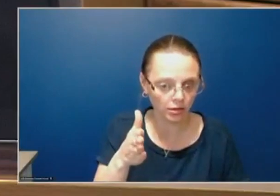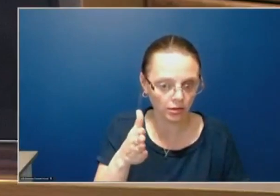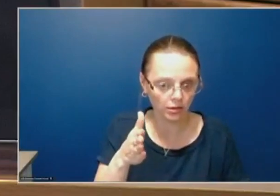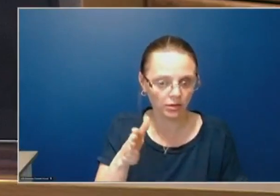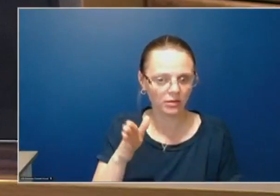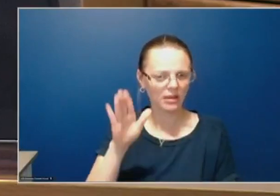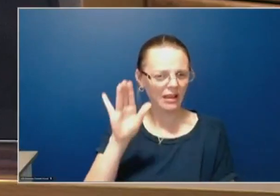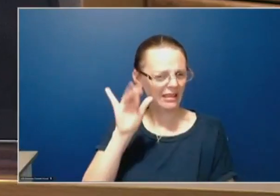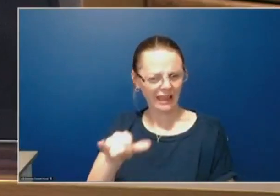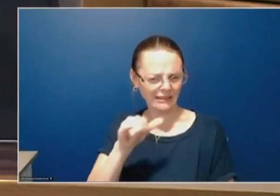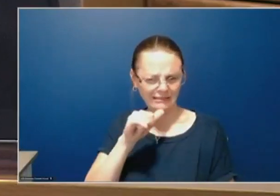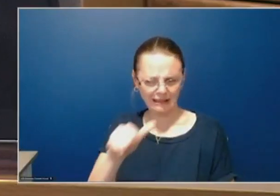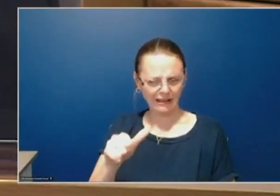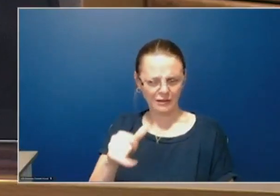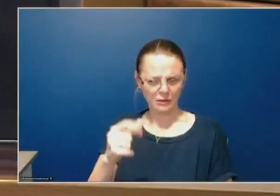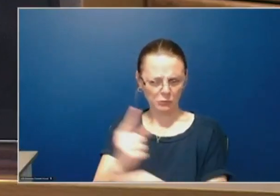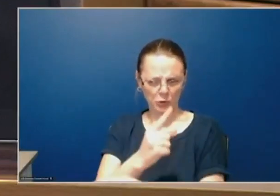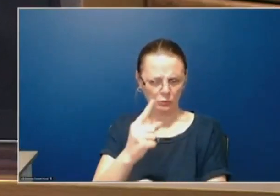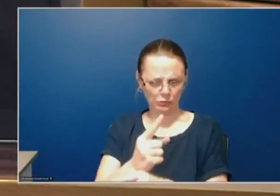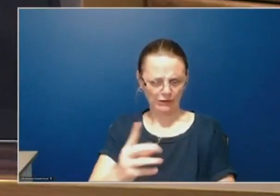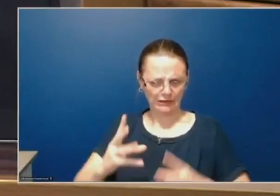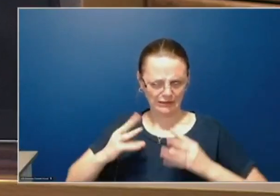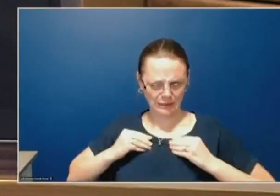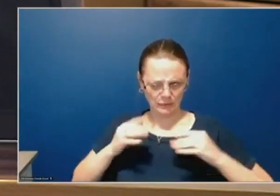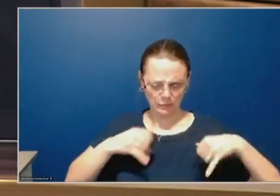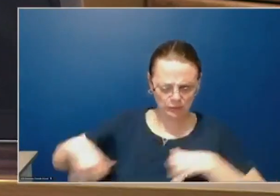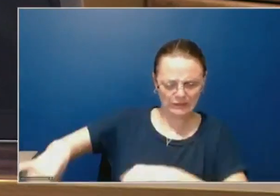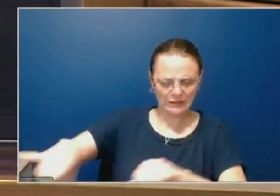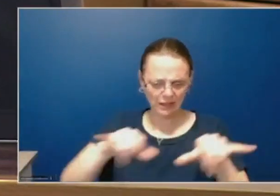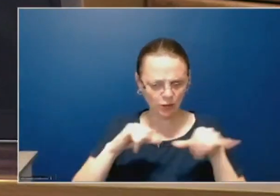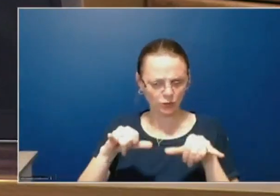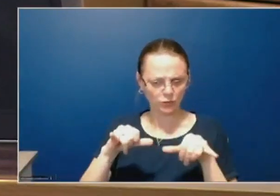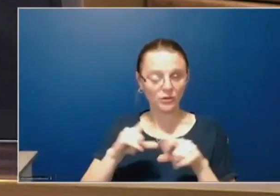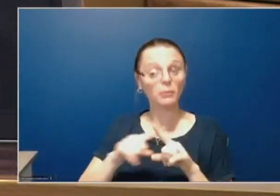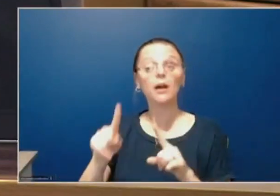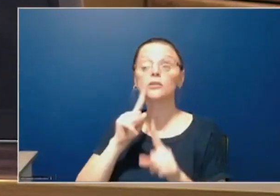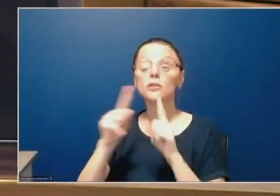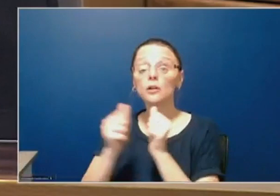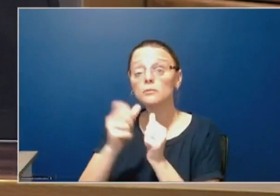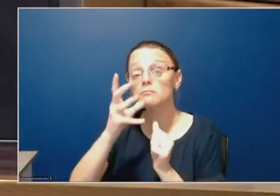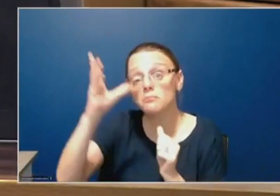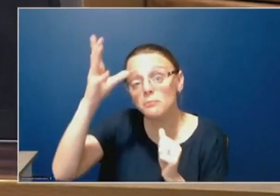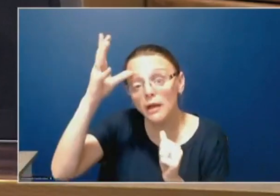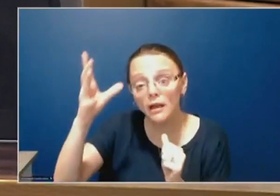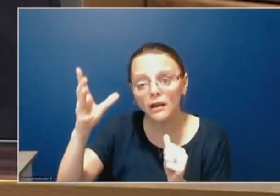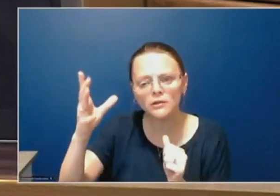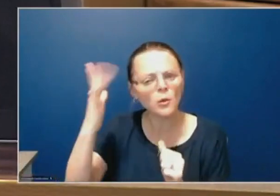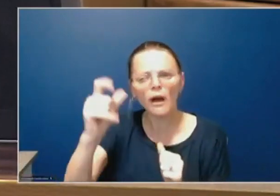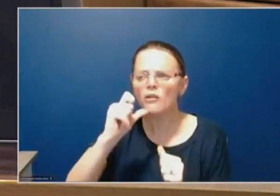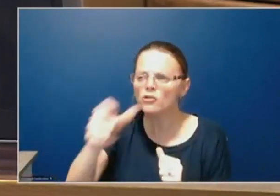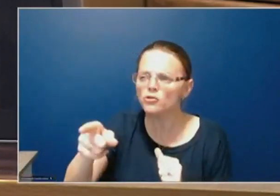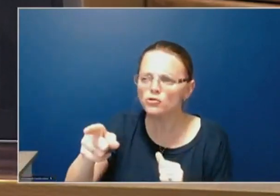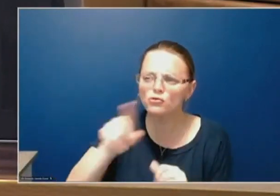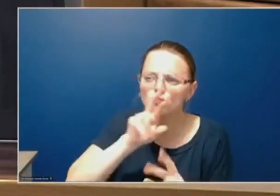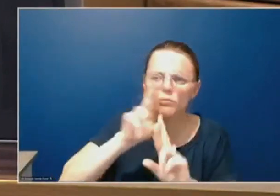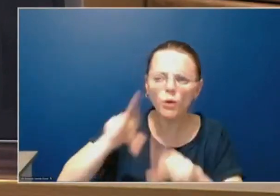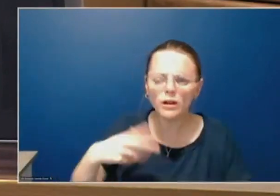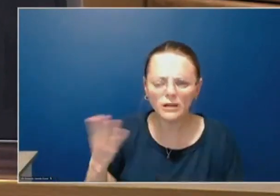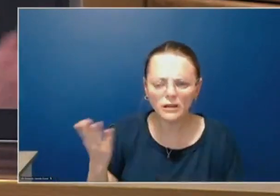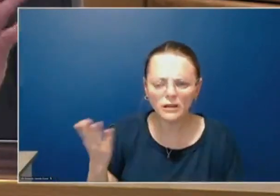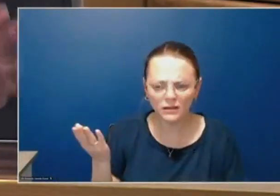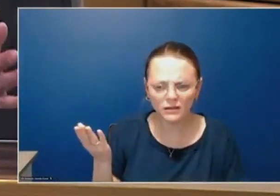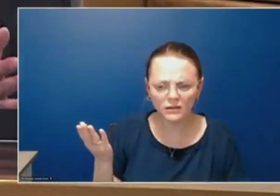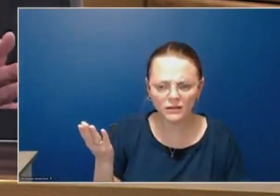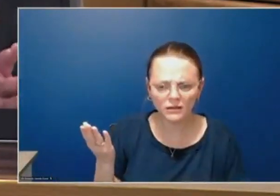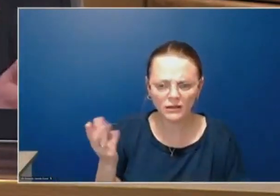an acceptable standard of care. And when I talk to parents, so well, why aren't you reporting these therapists?